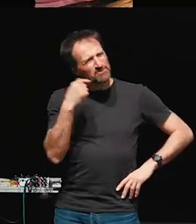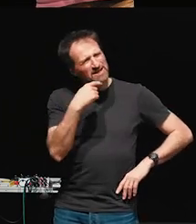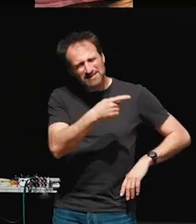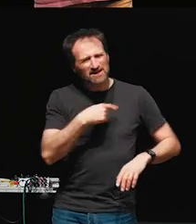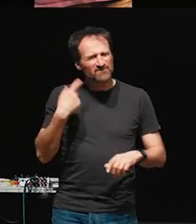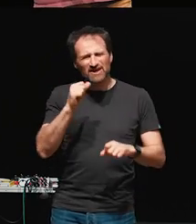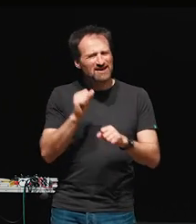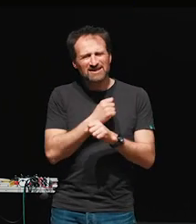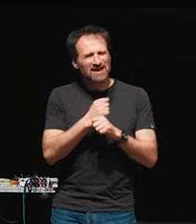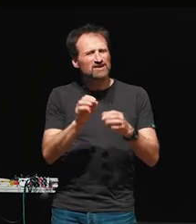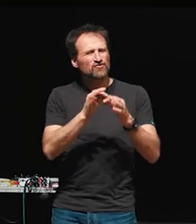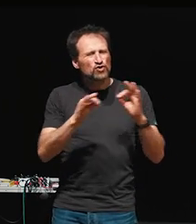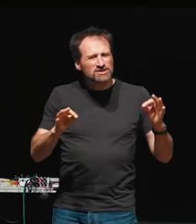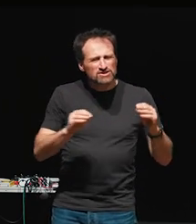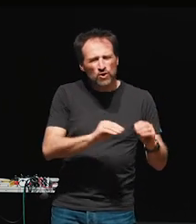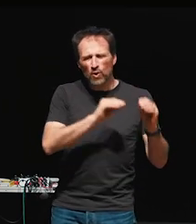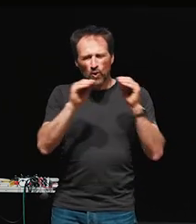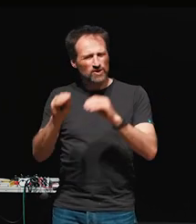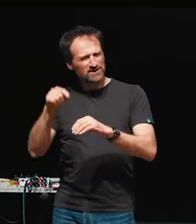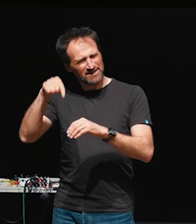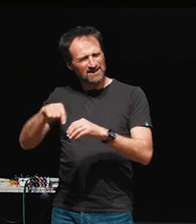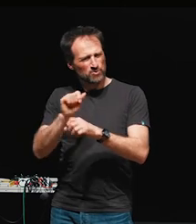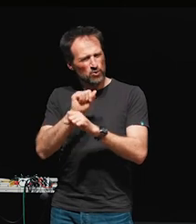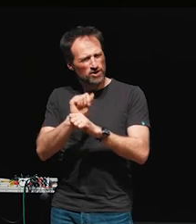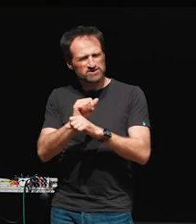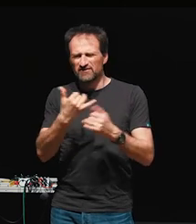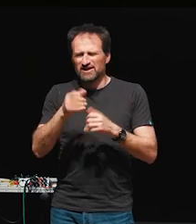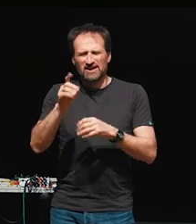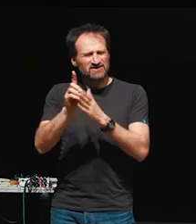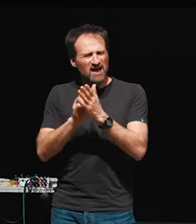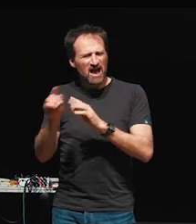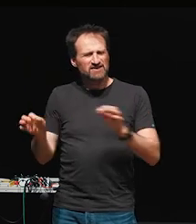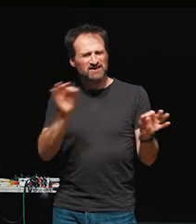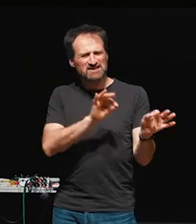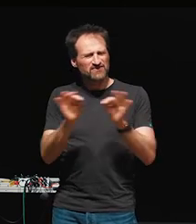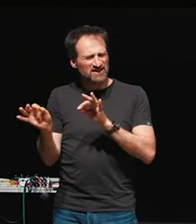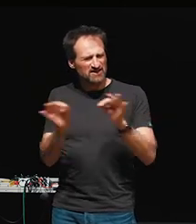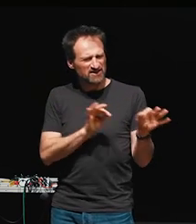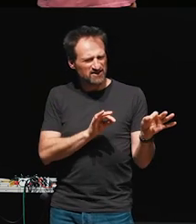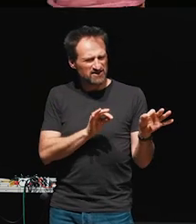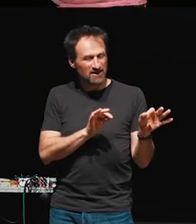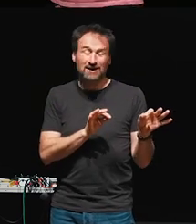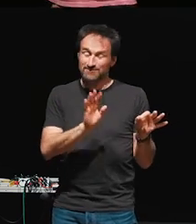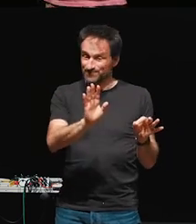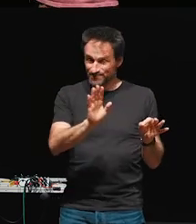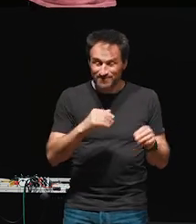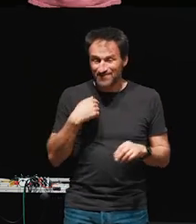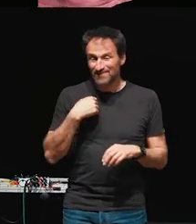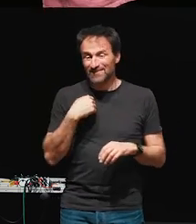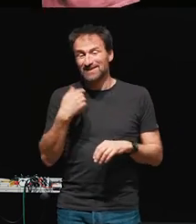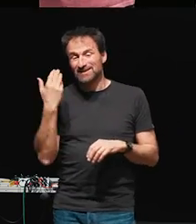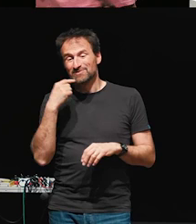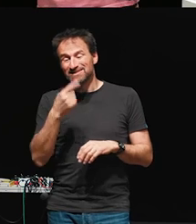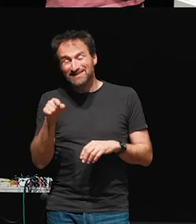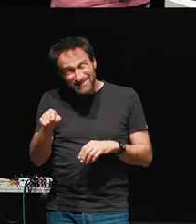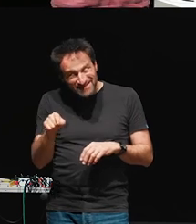send functions to workers? How are they going to be able to transfer data between each other? Well, you'll notice that we're passing them as a second parameter